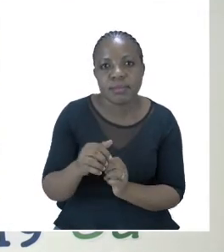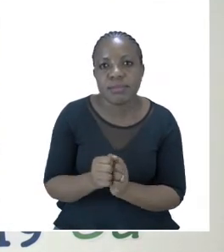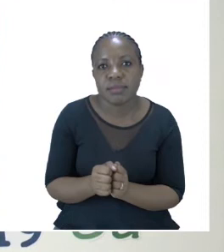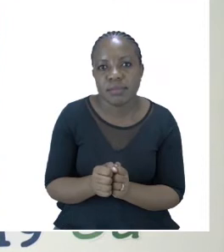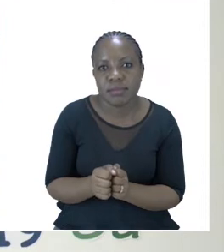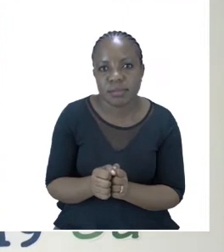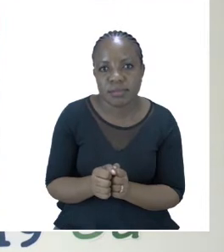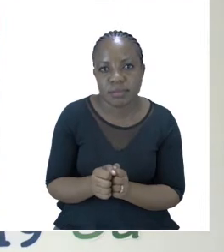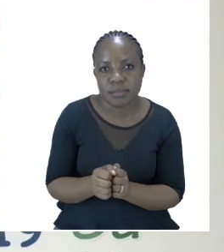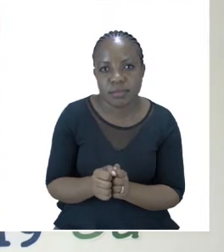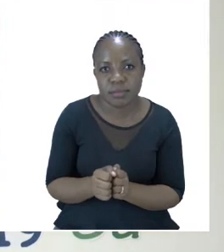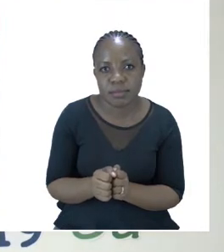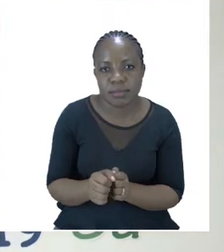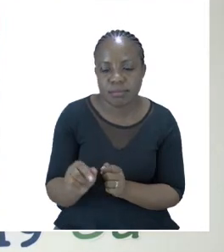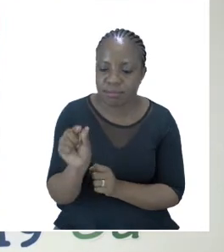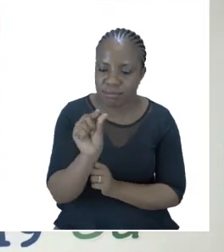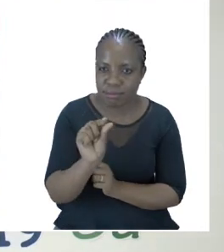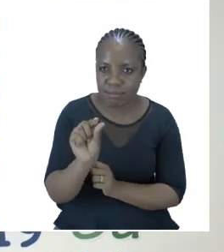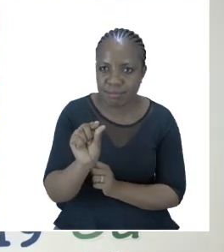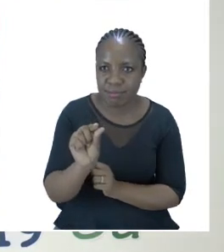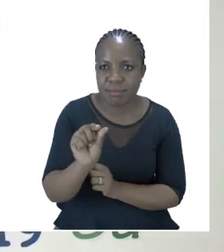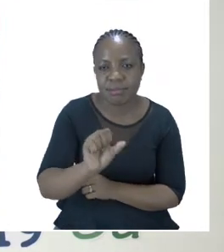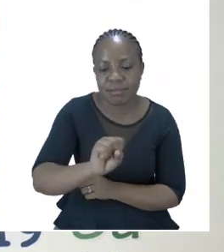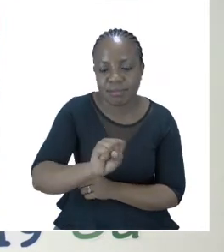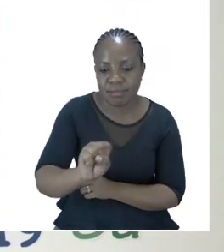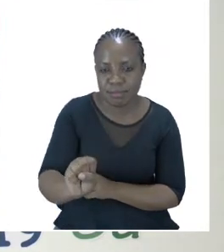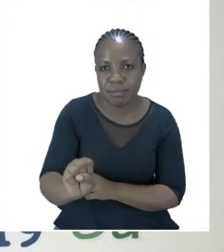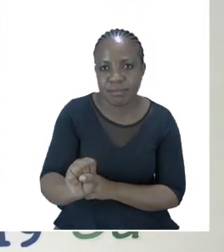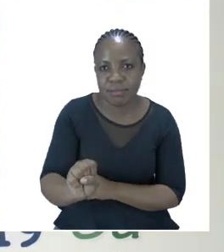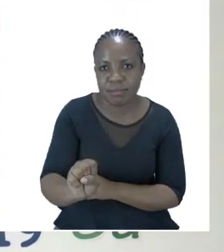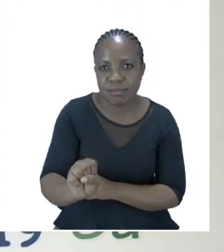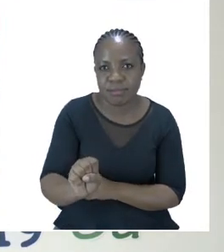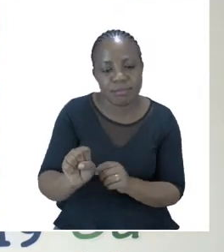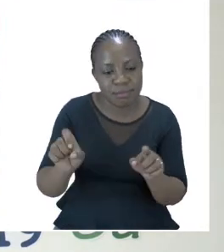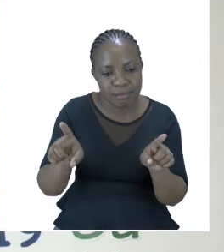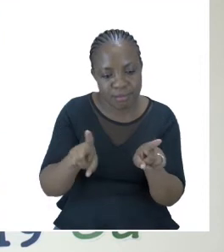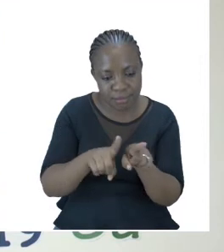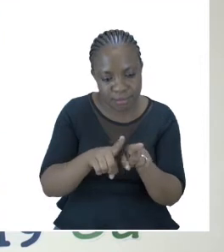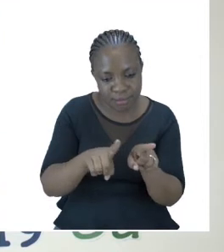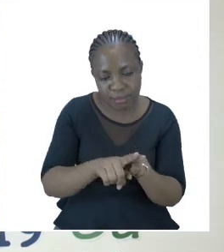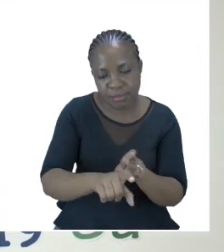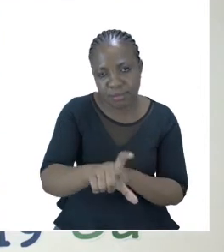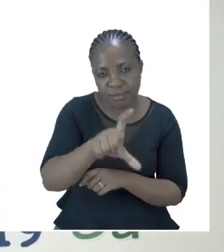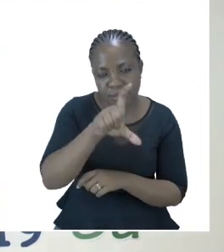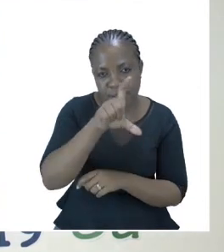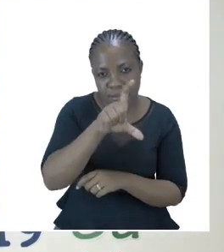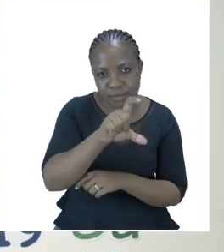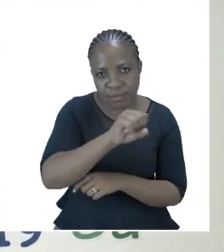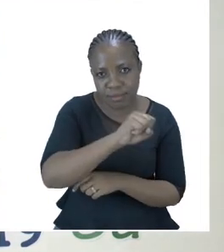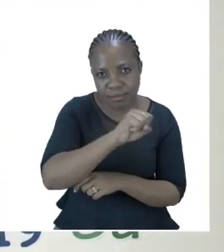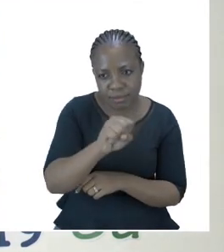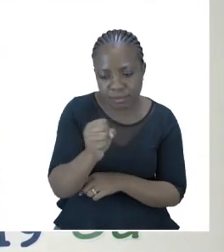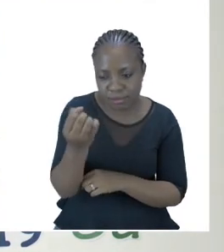going to do the small s. And just like our capital S, we are